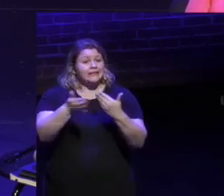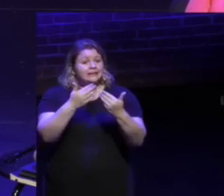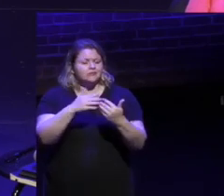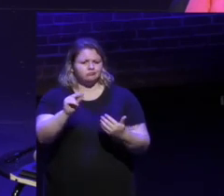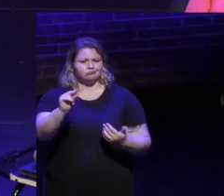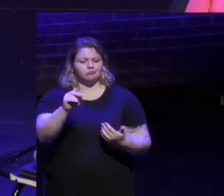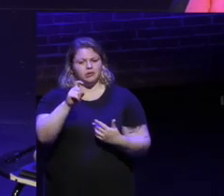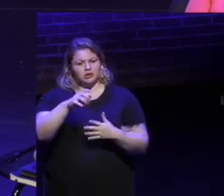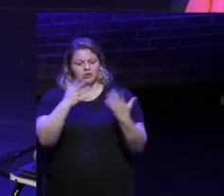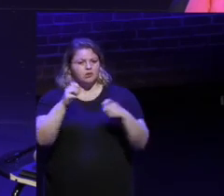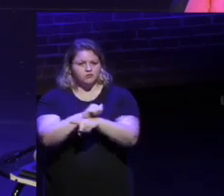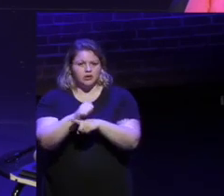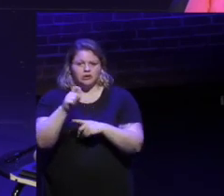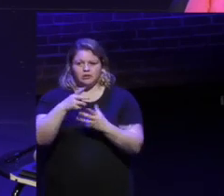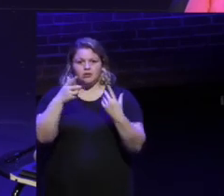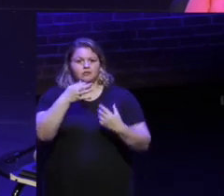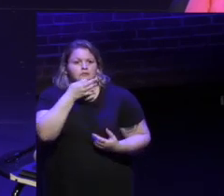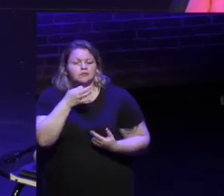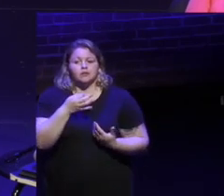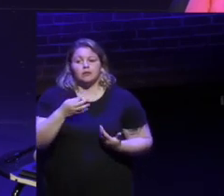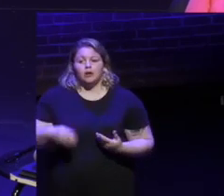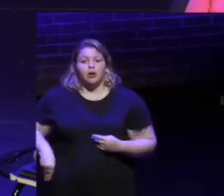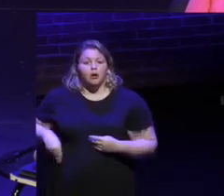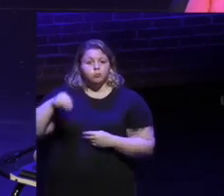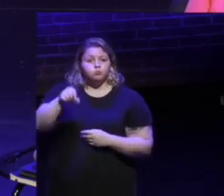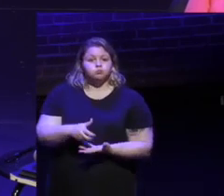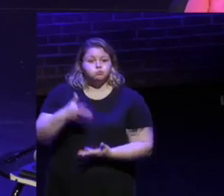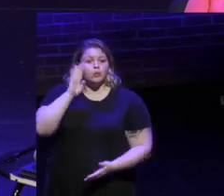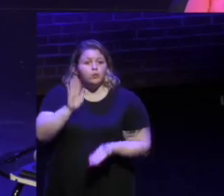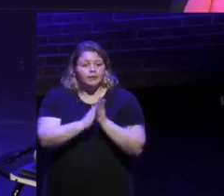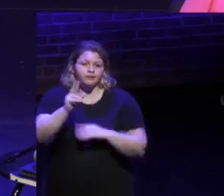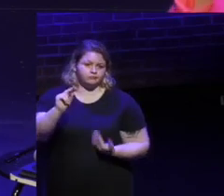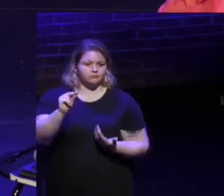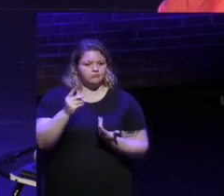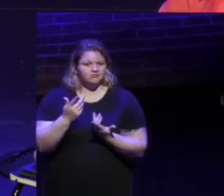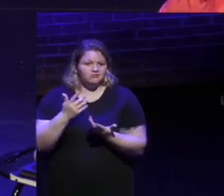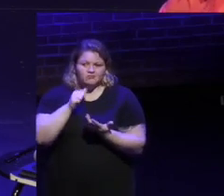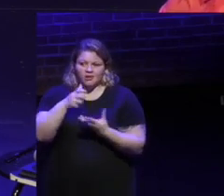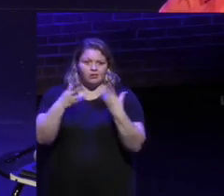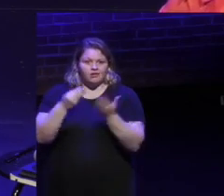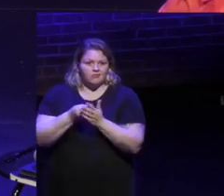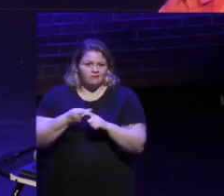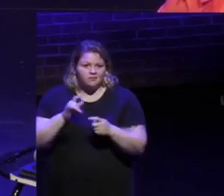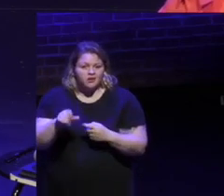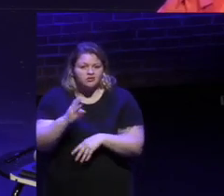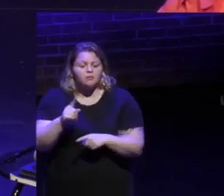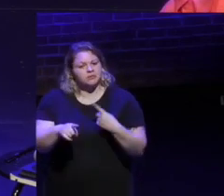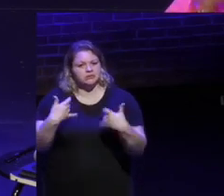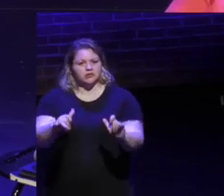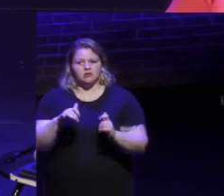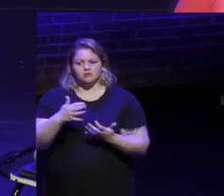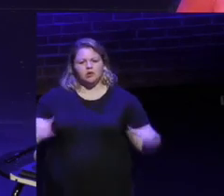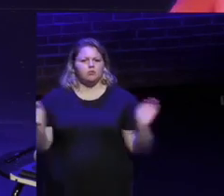lot of training, and it often doesn't pay very well on the other end. So that's another area of really important growth for us as a